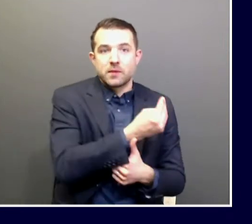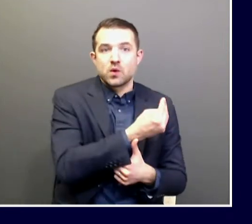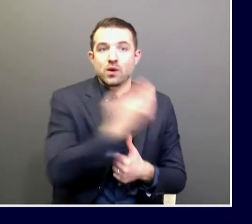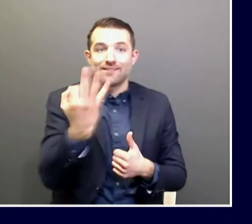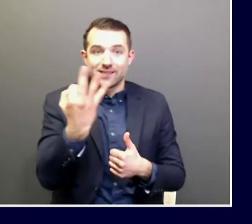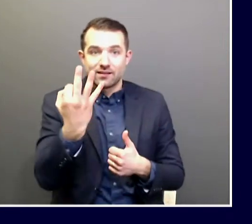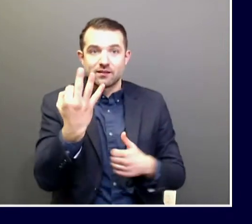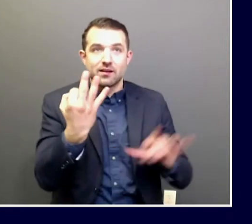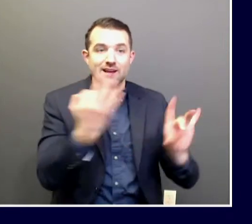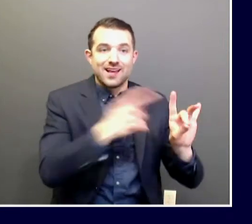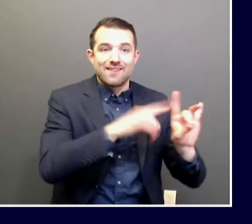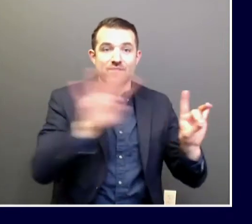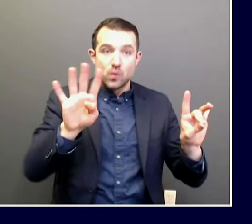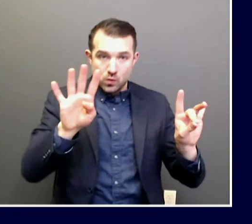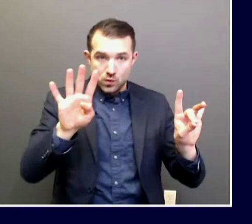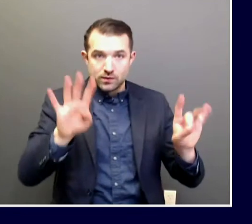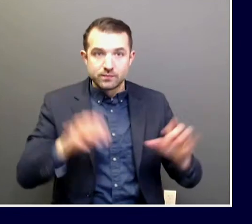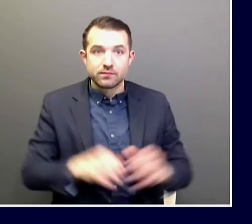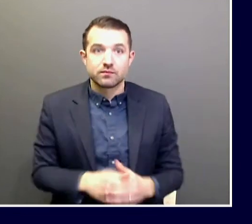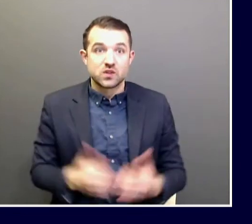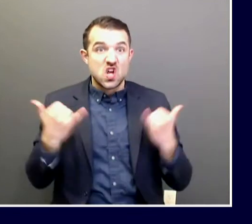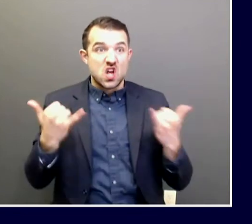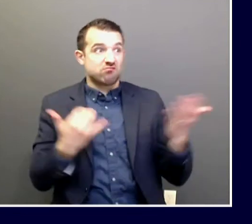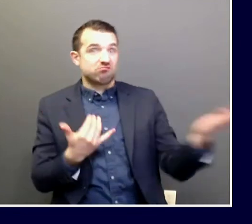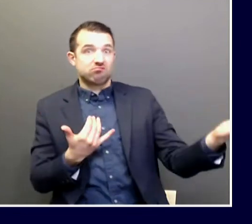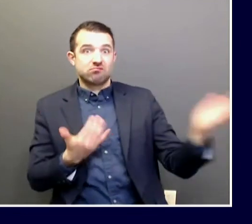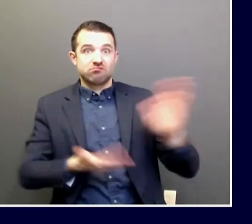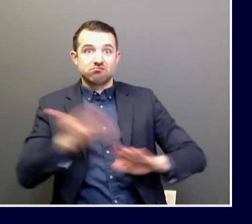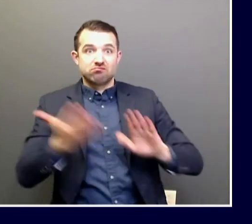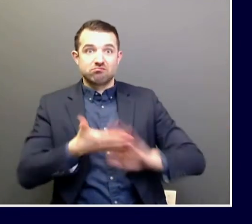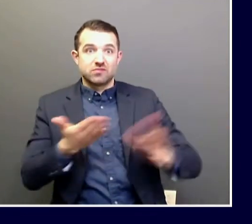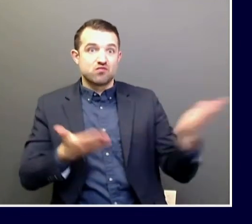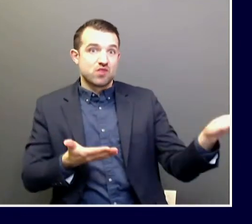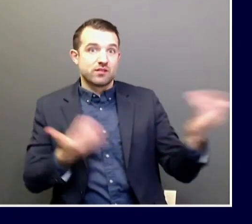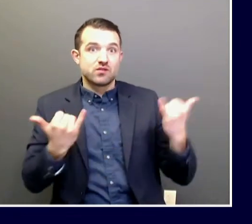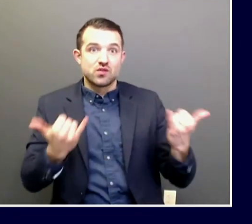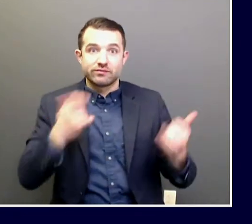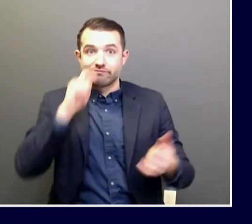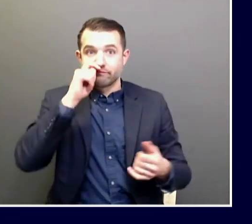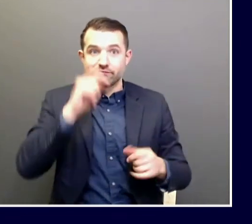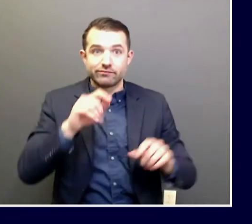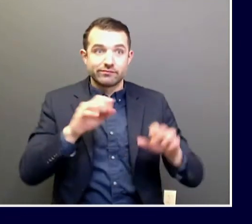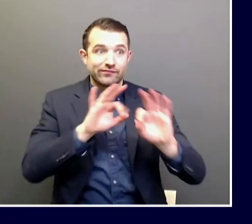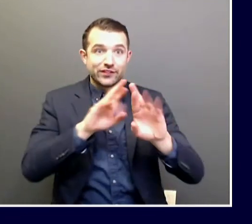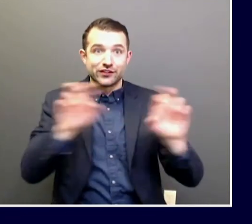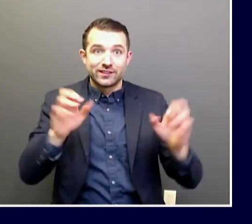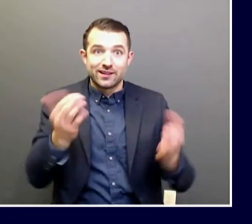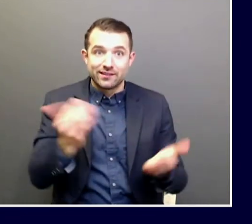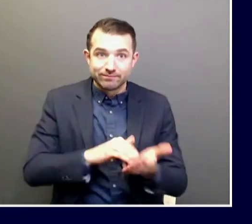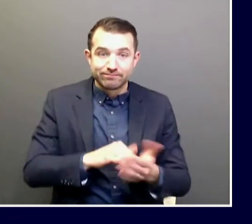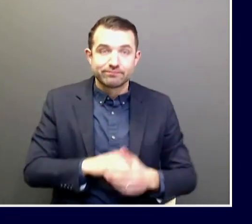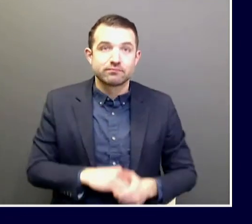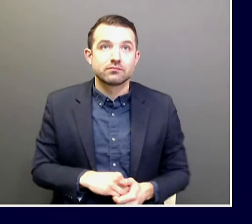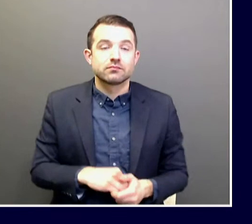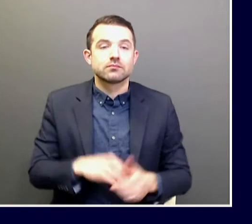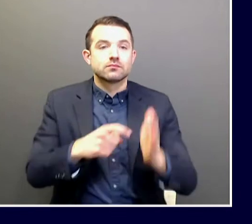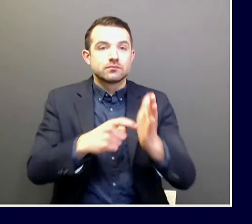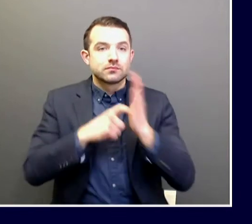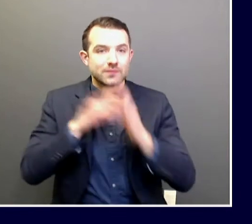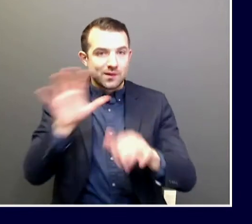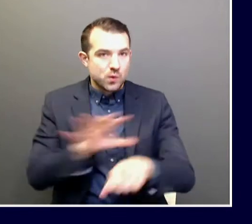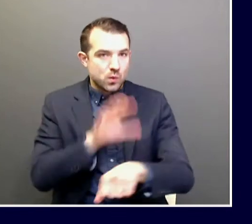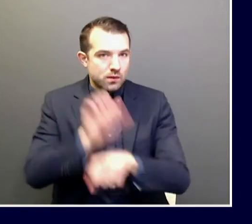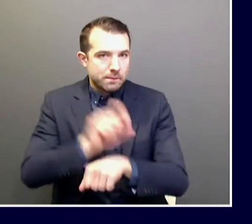live right now. Testing is free, but an appointment is required. To register, I